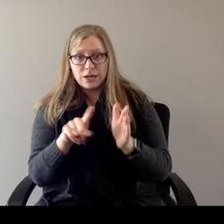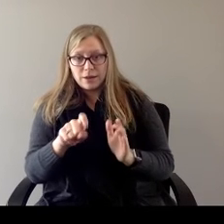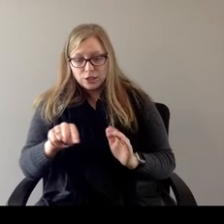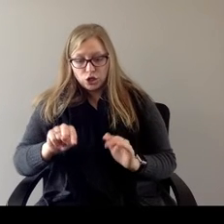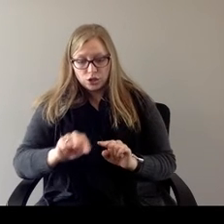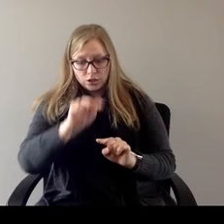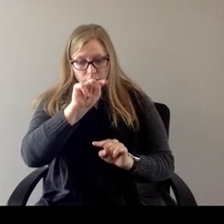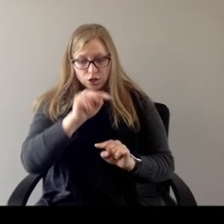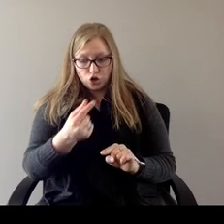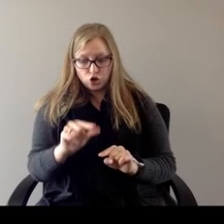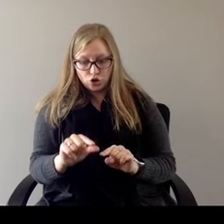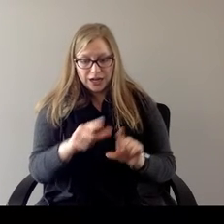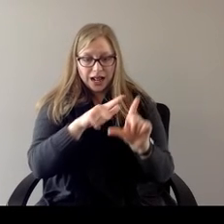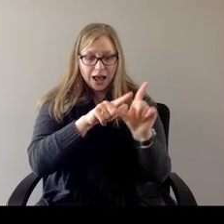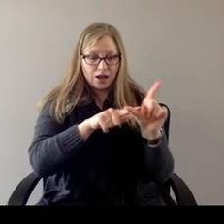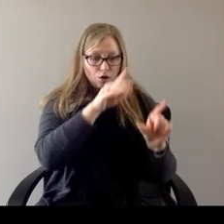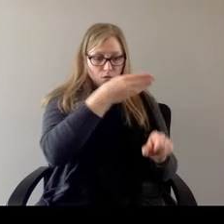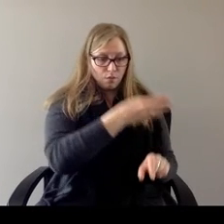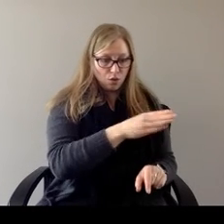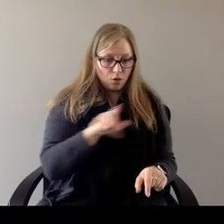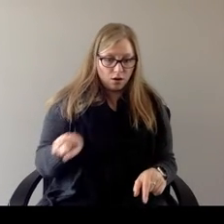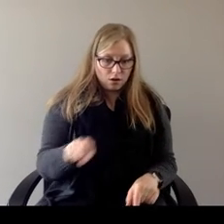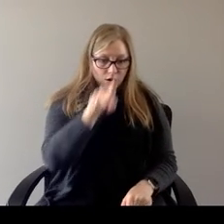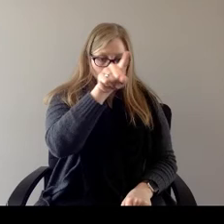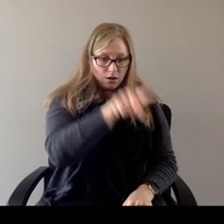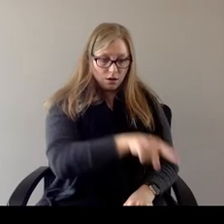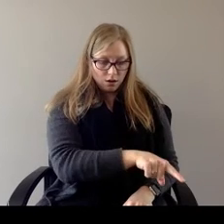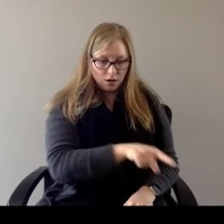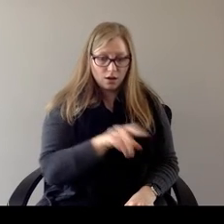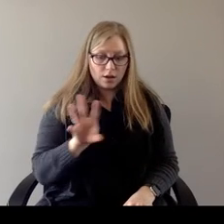other angle. So it's going to be WZV.